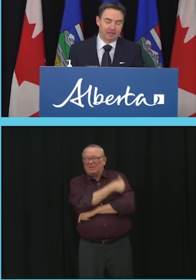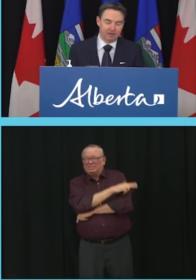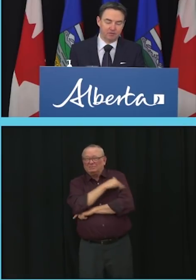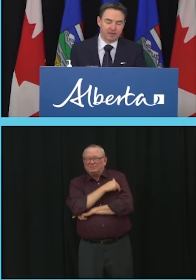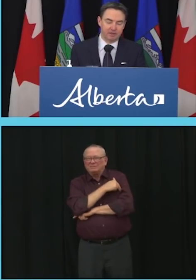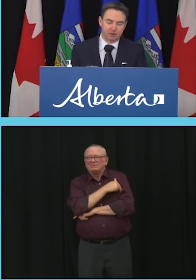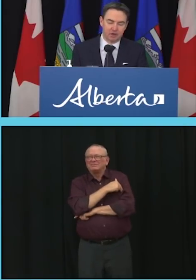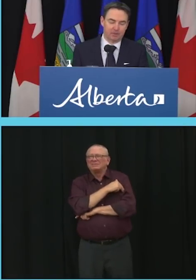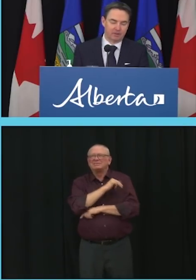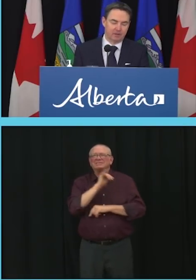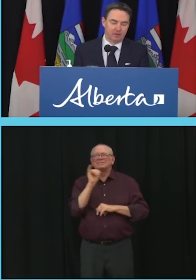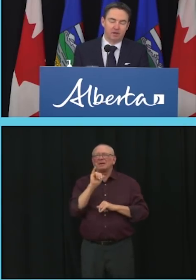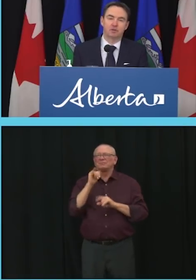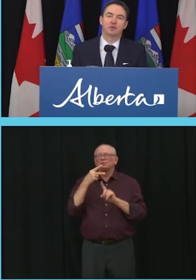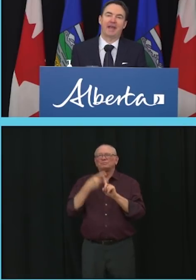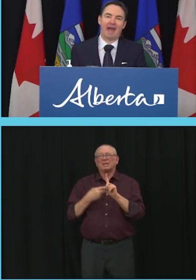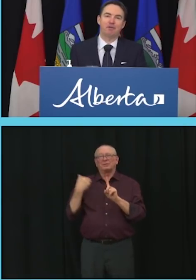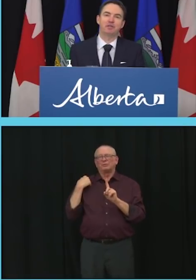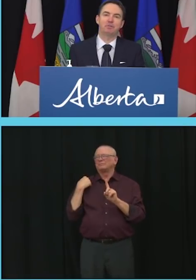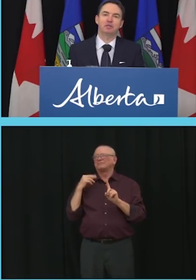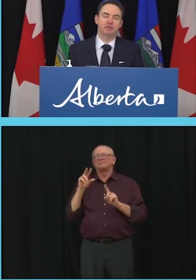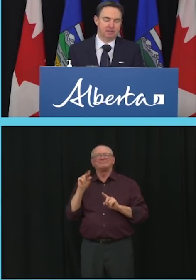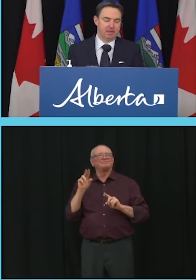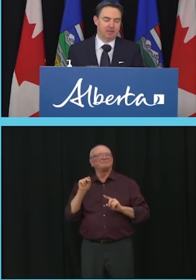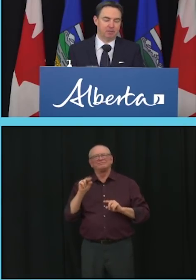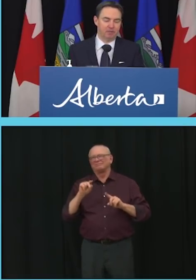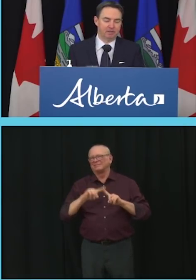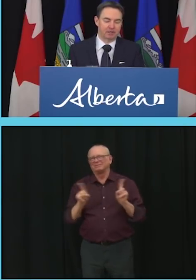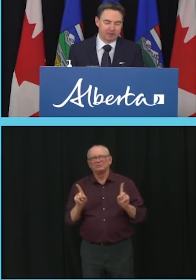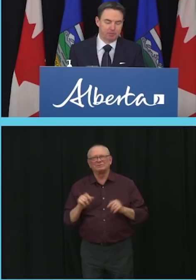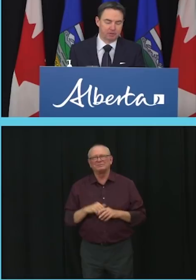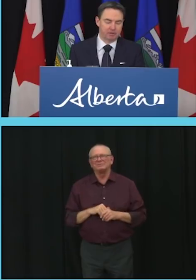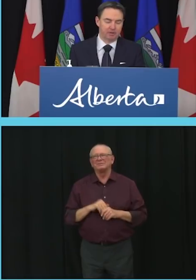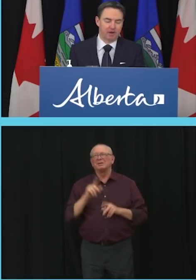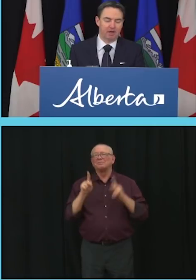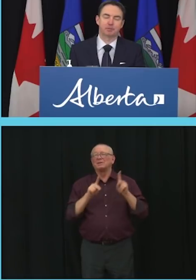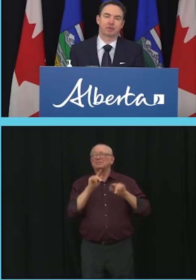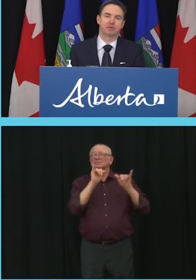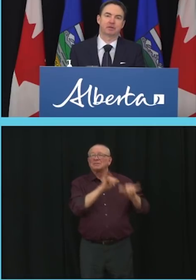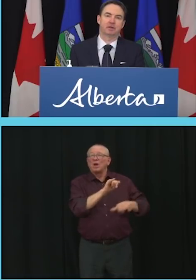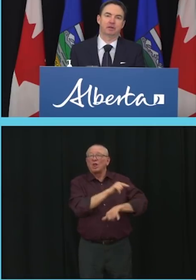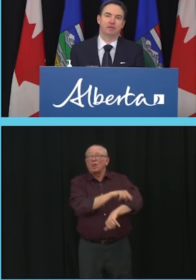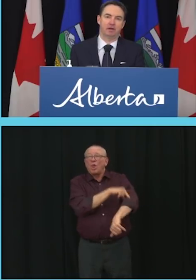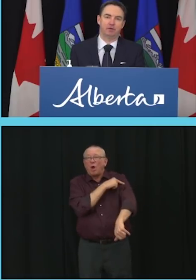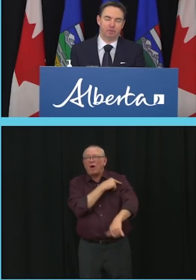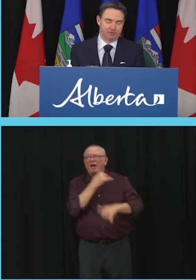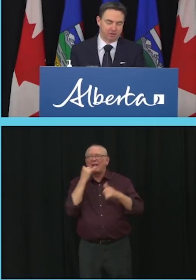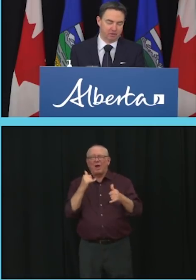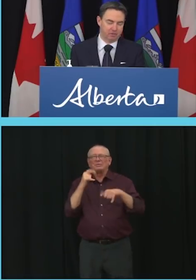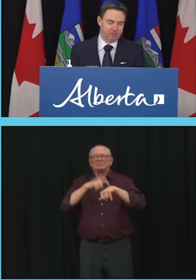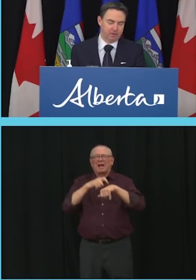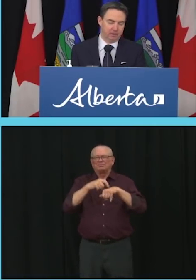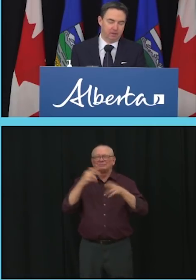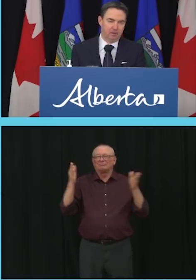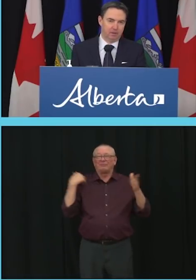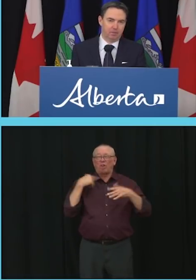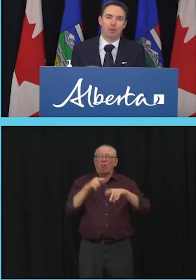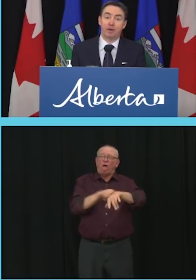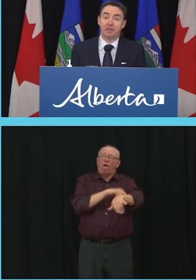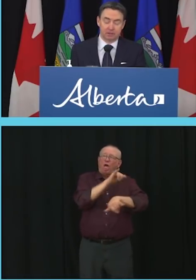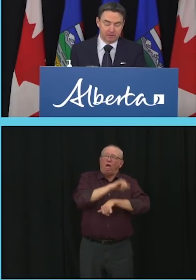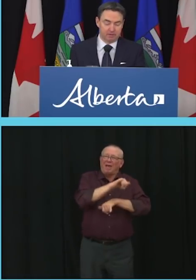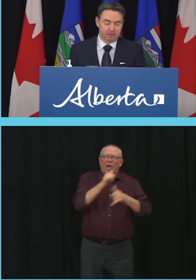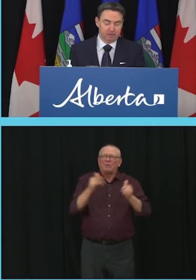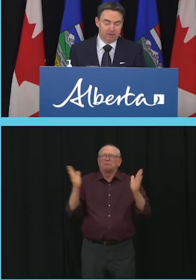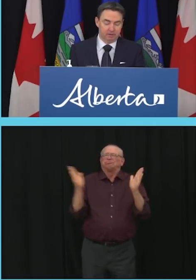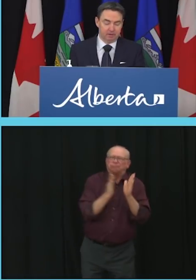And length of stay has dropped. So the average admission today means less burden on the hospitals than a few months ago. But I want to